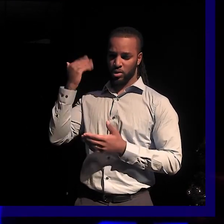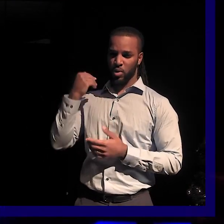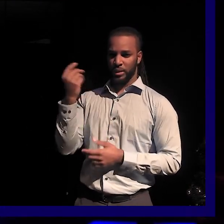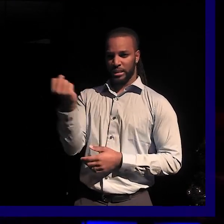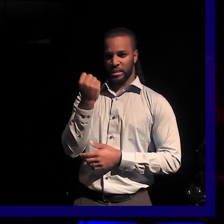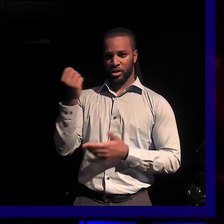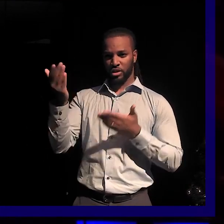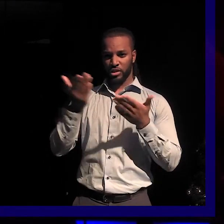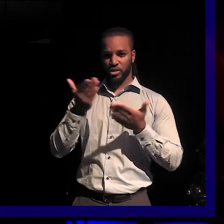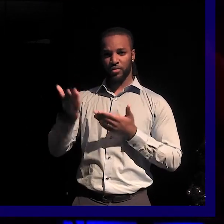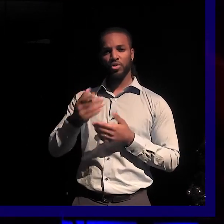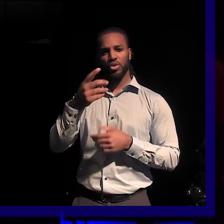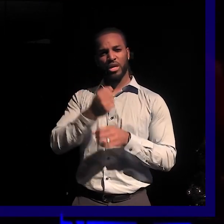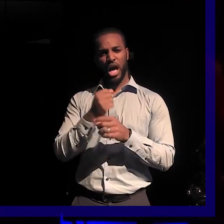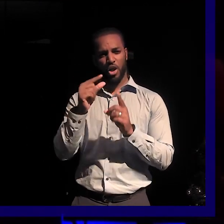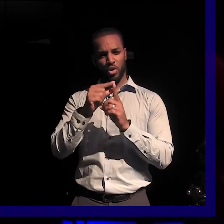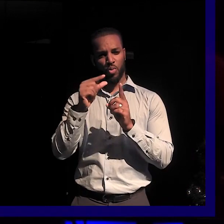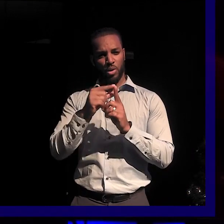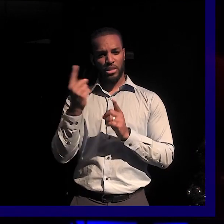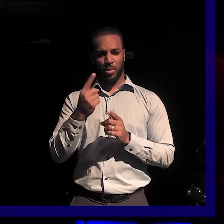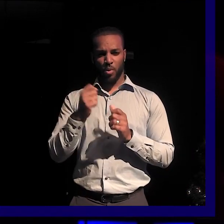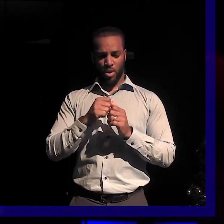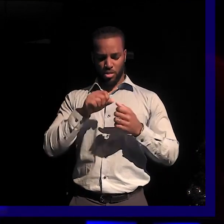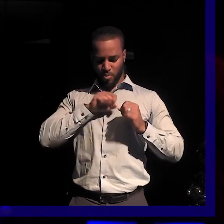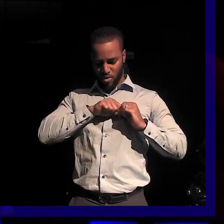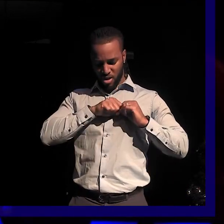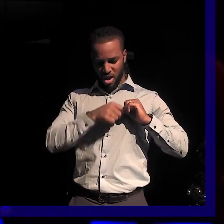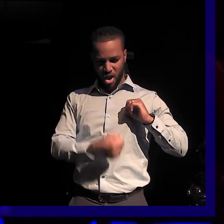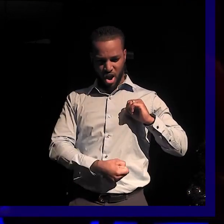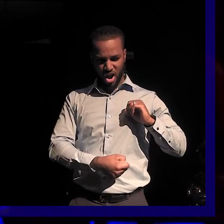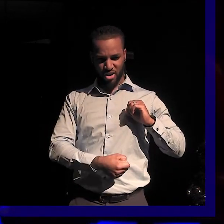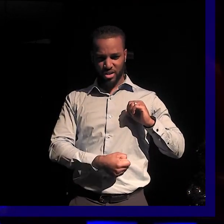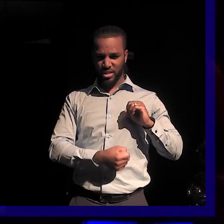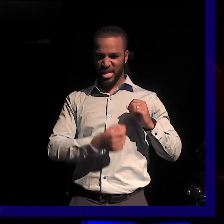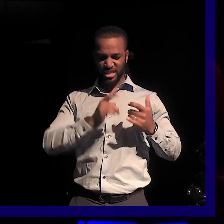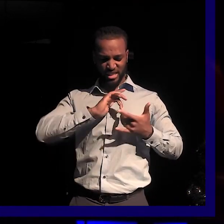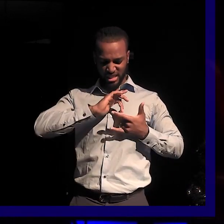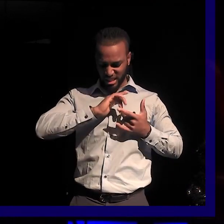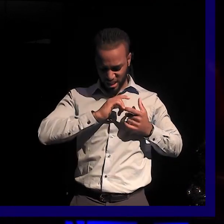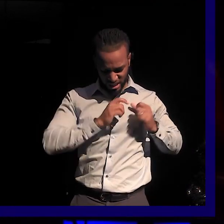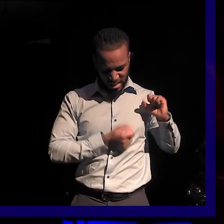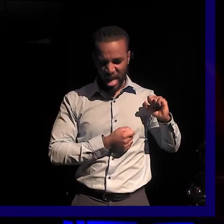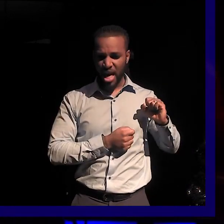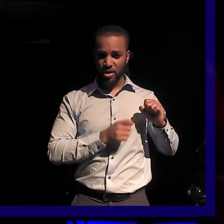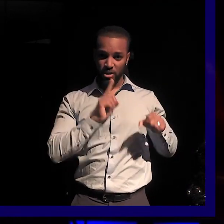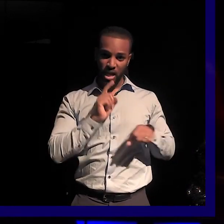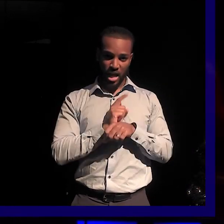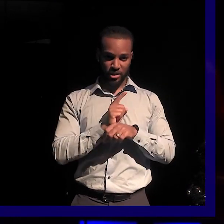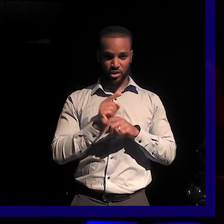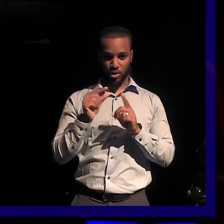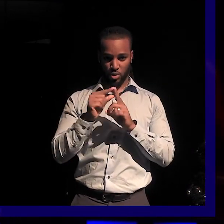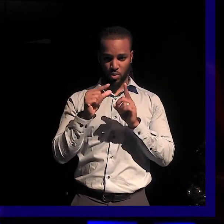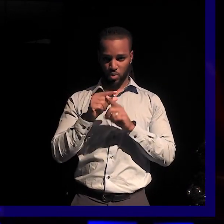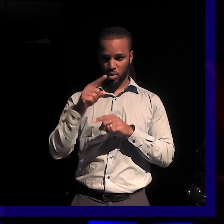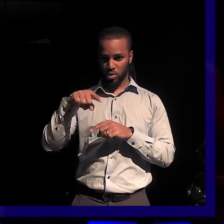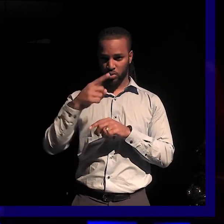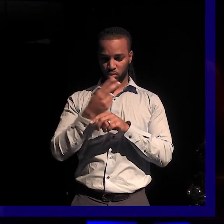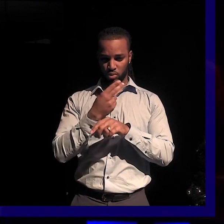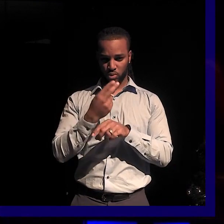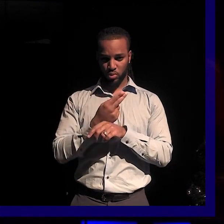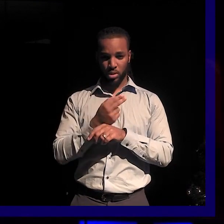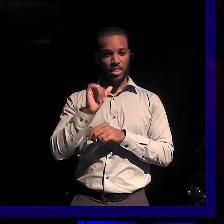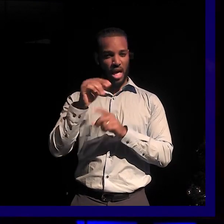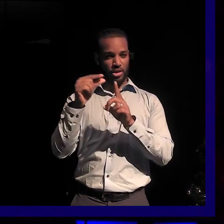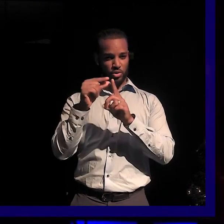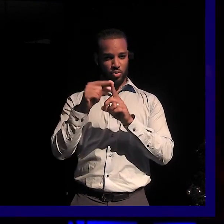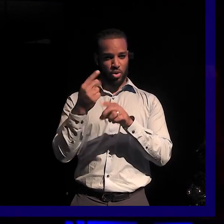service, you got a word about someone with a broken heart. Shattered was actually the word you used, and that's